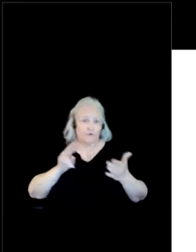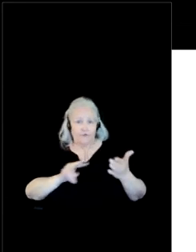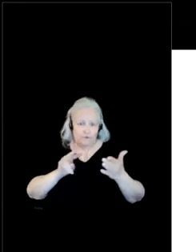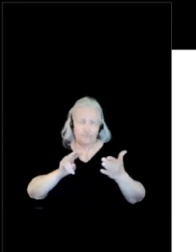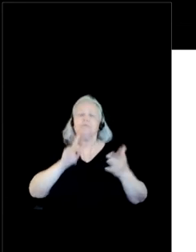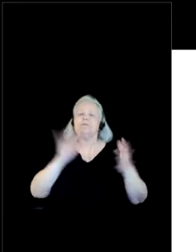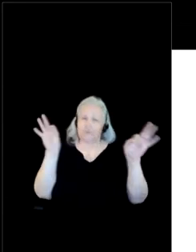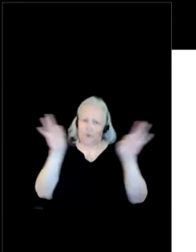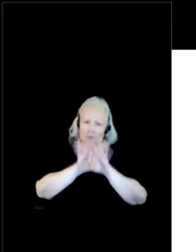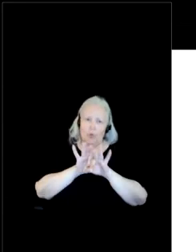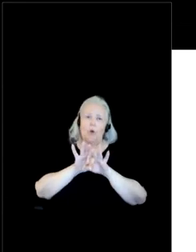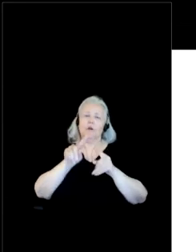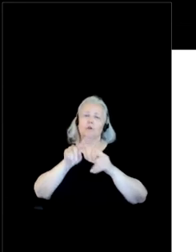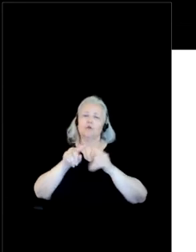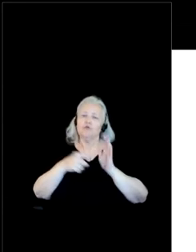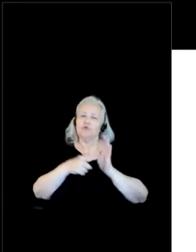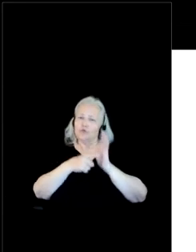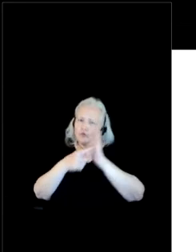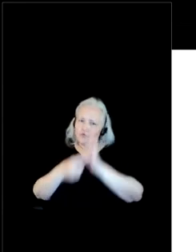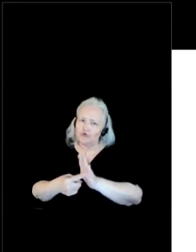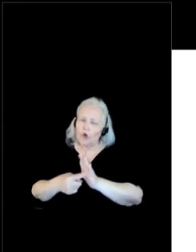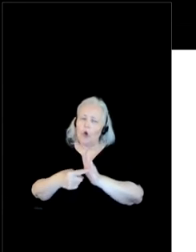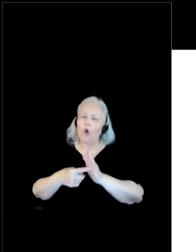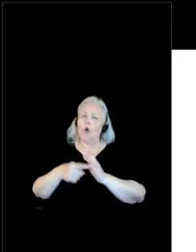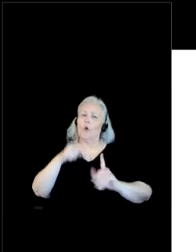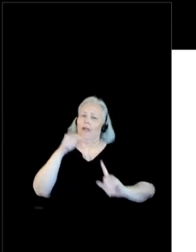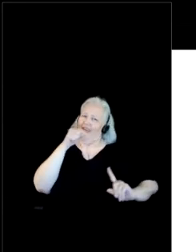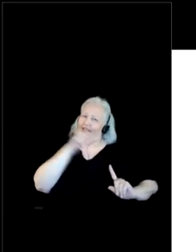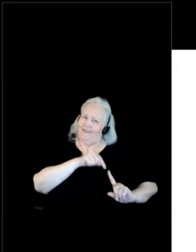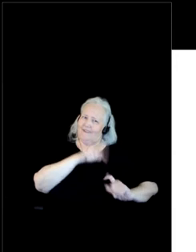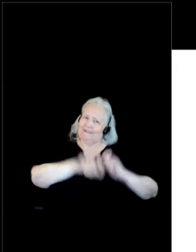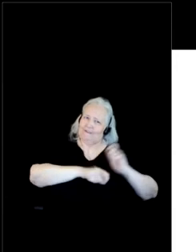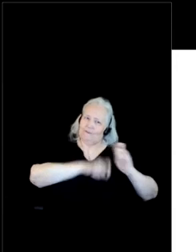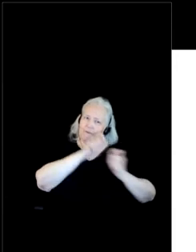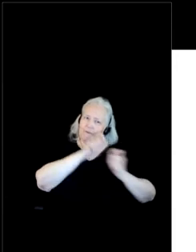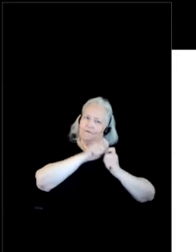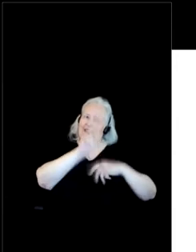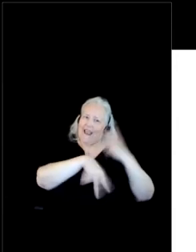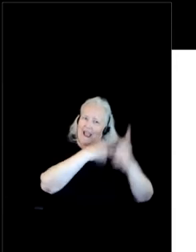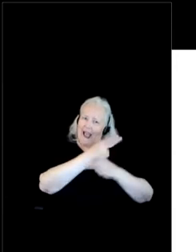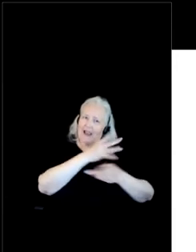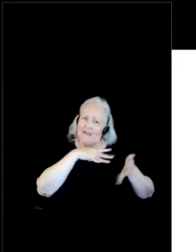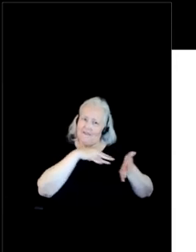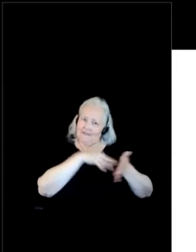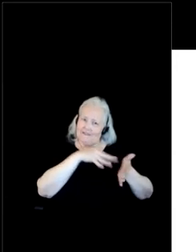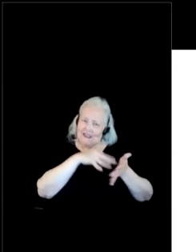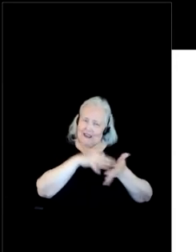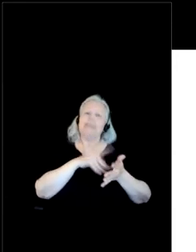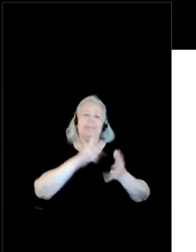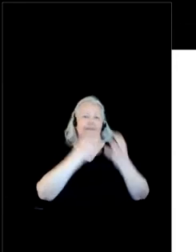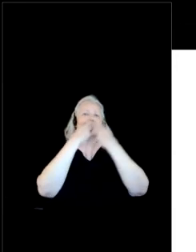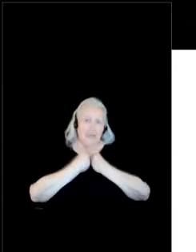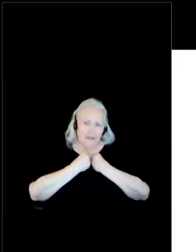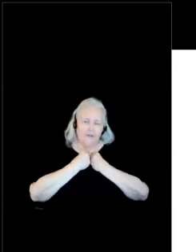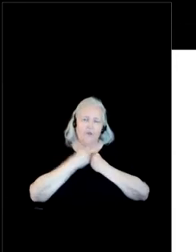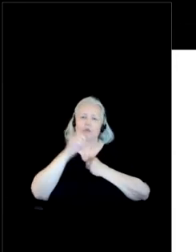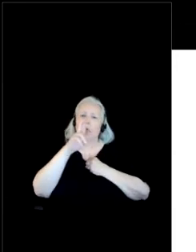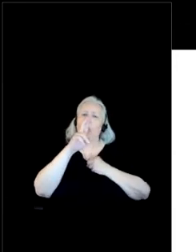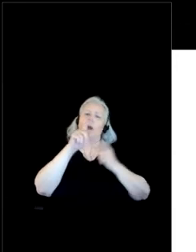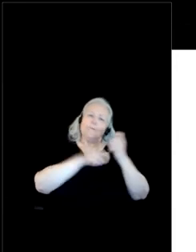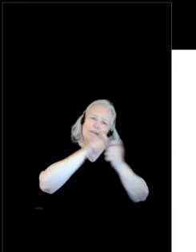terms of signaling the value and importance of a particular type of scholarship or a particular domain,